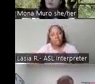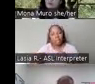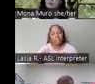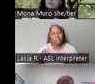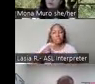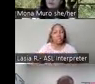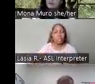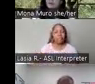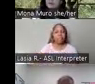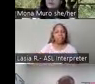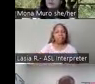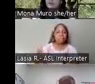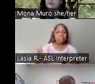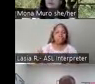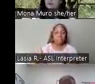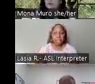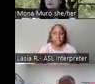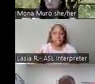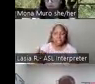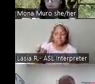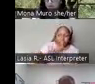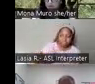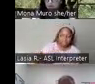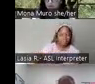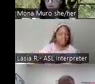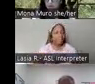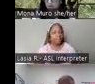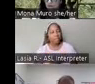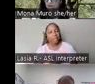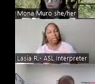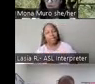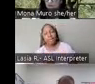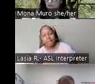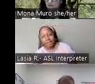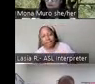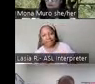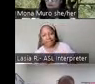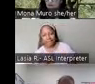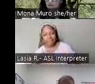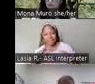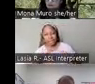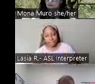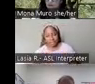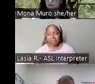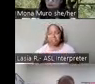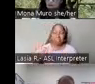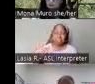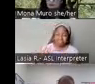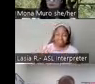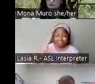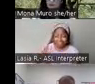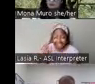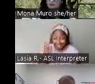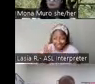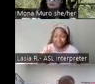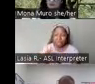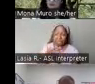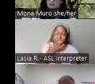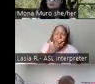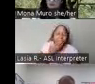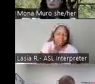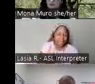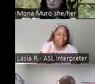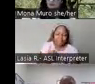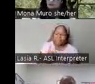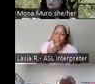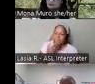least release, to feel safe, to tell them, we will do our best to help you, to connect you with the right organization. We do a lot of